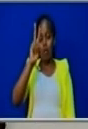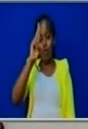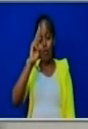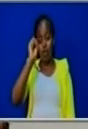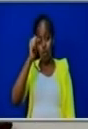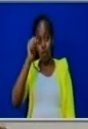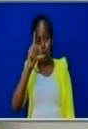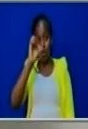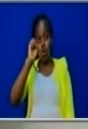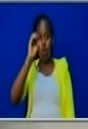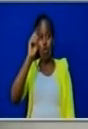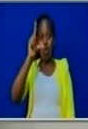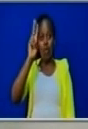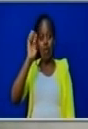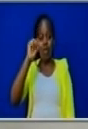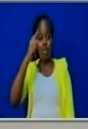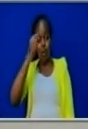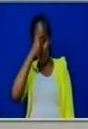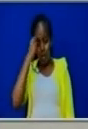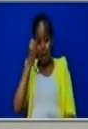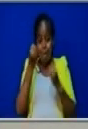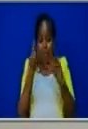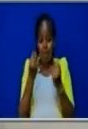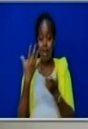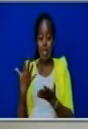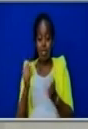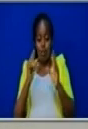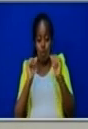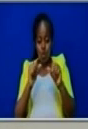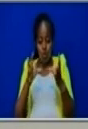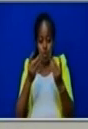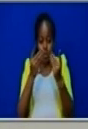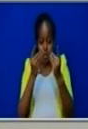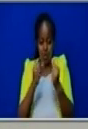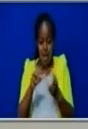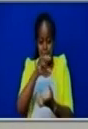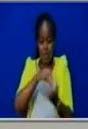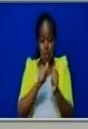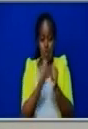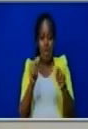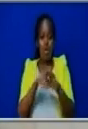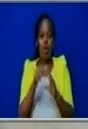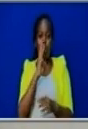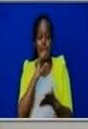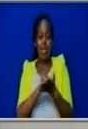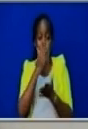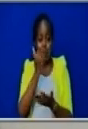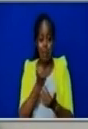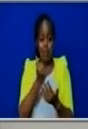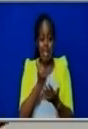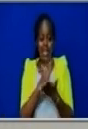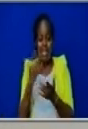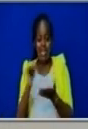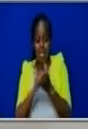solvent. Yes, because most or many substances Mhm. they dissolve in water. The substance will be called solutes. The solute. Yes.